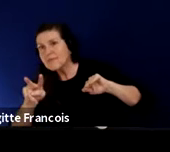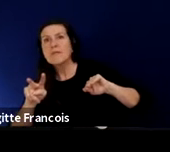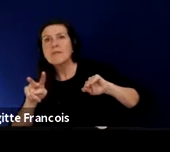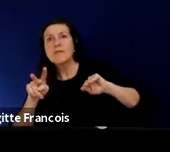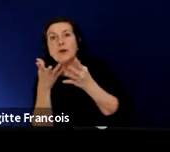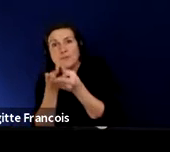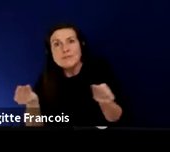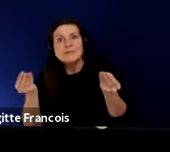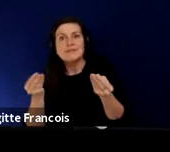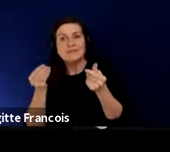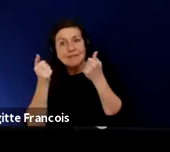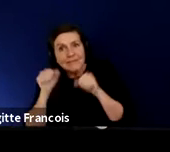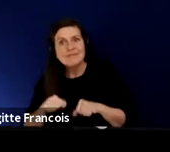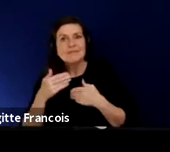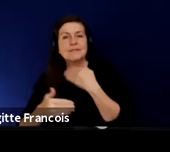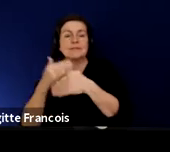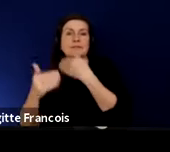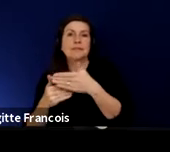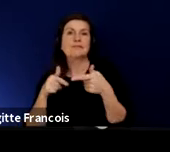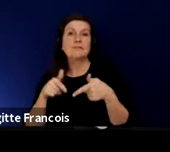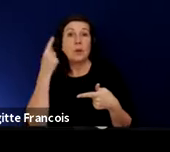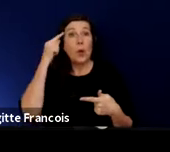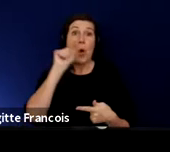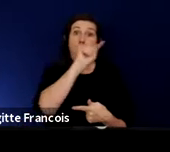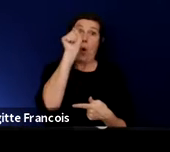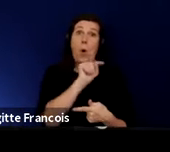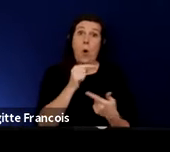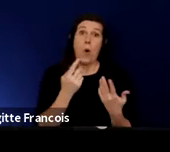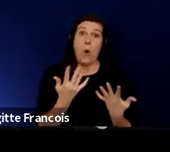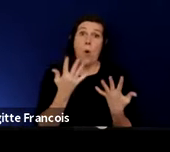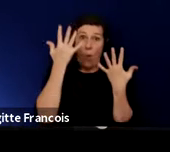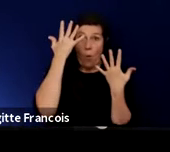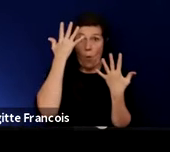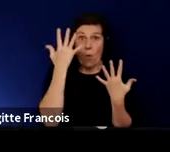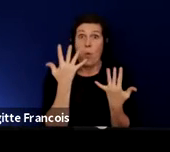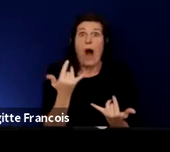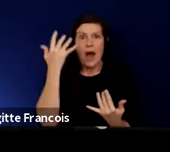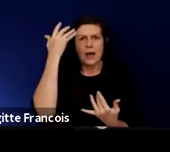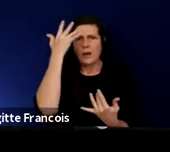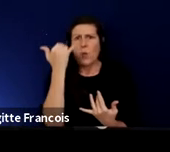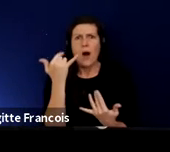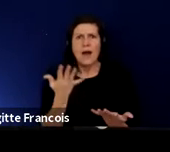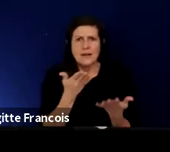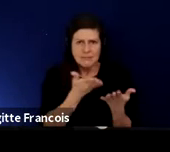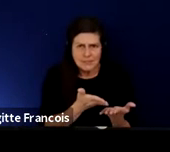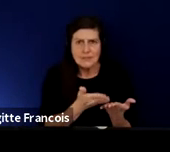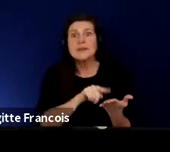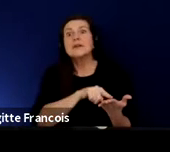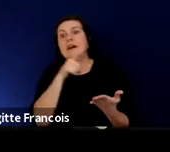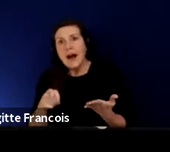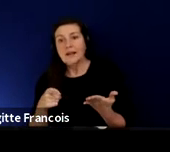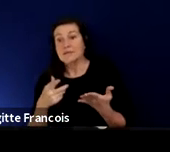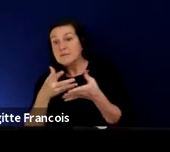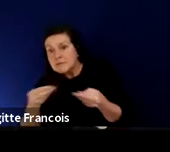only looking into the whys, but also try to see, is there something we can do here? And I want to be clear that this